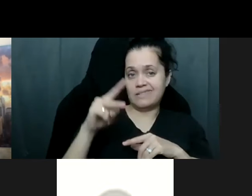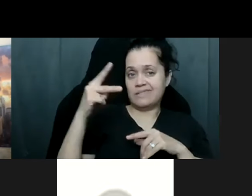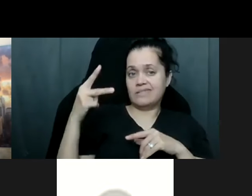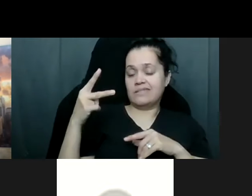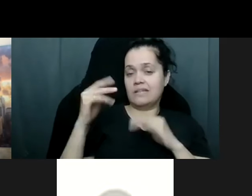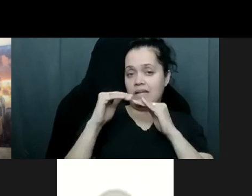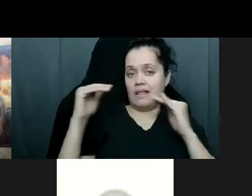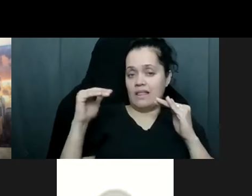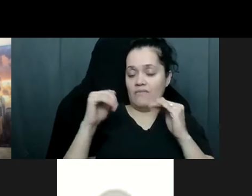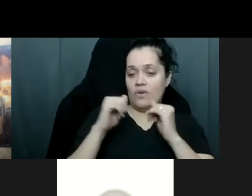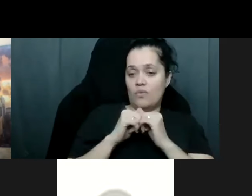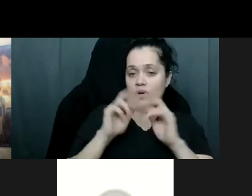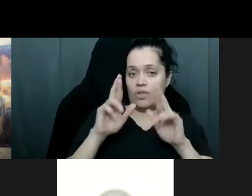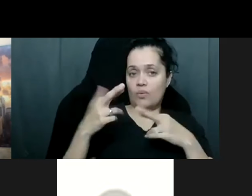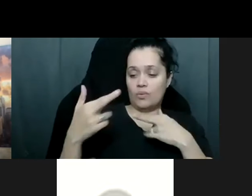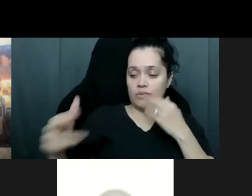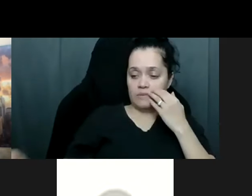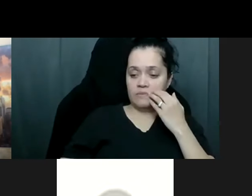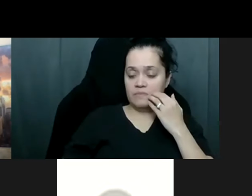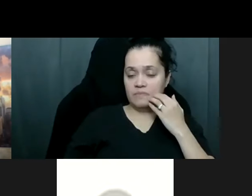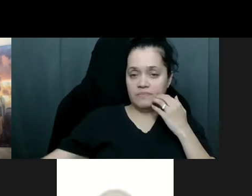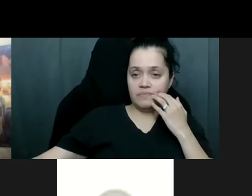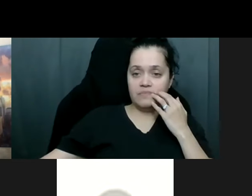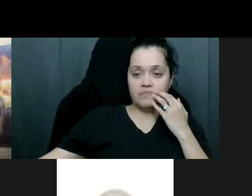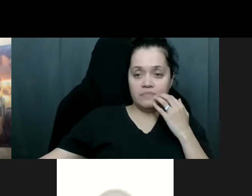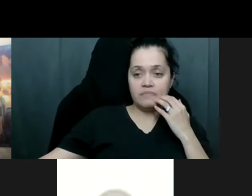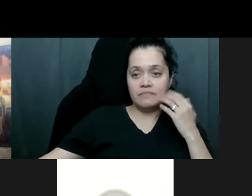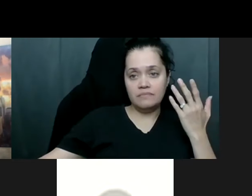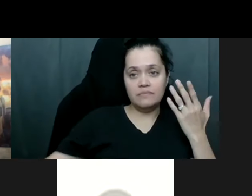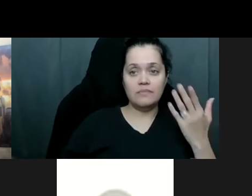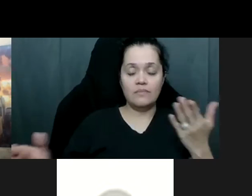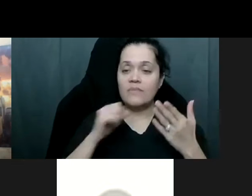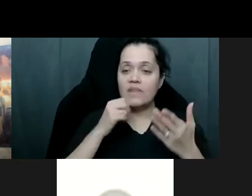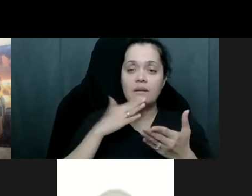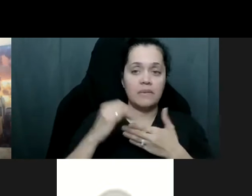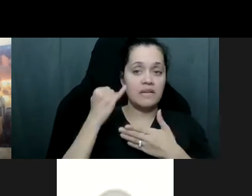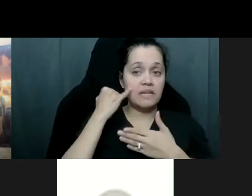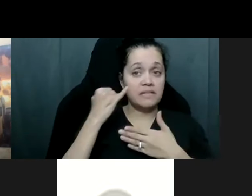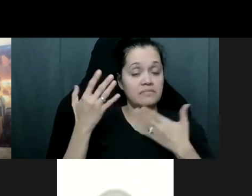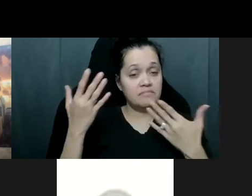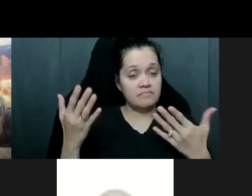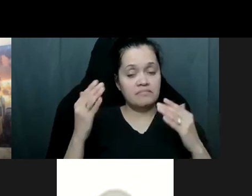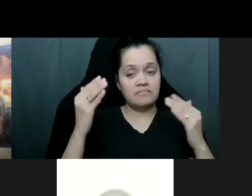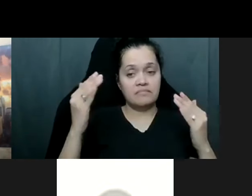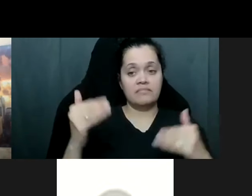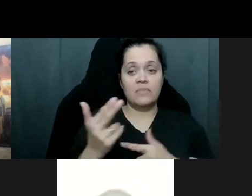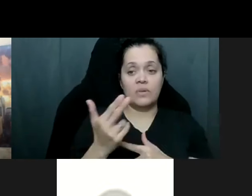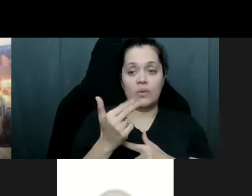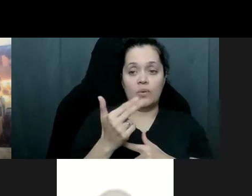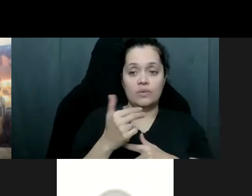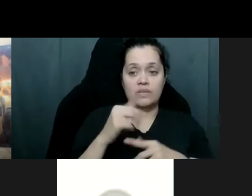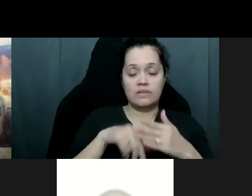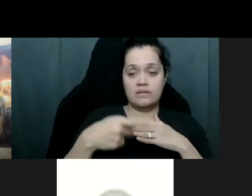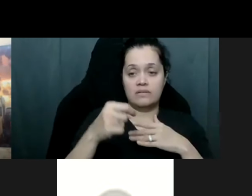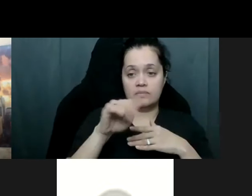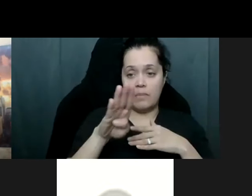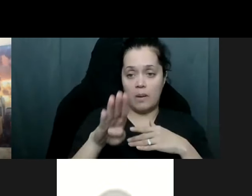story with the rooms. Yeah, maybe not a bad idea. The hotel is the